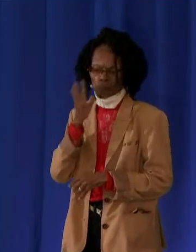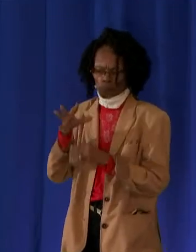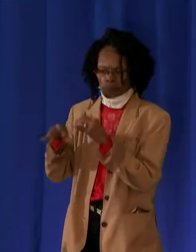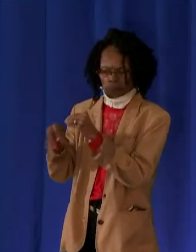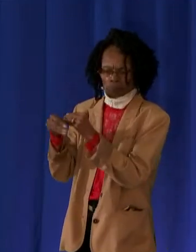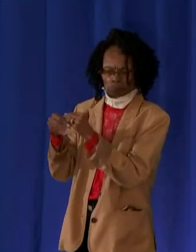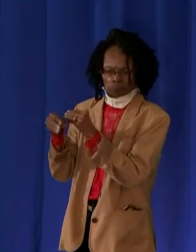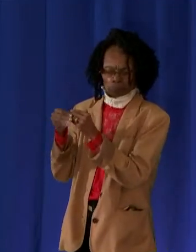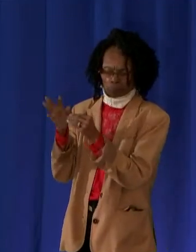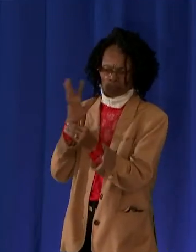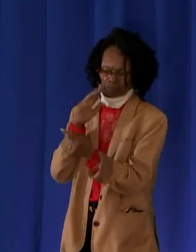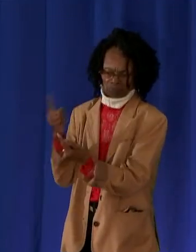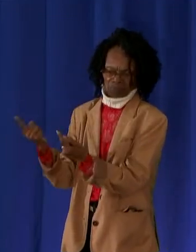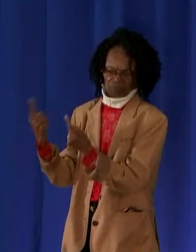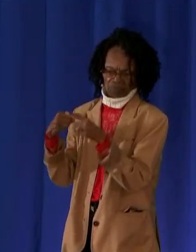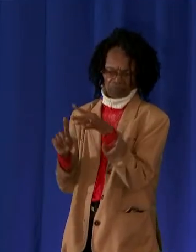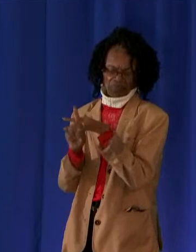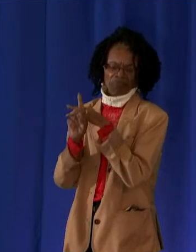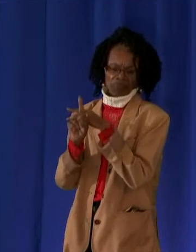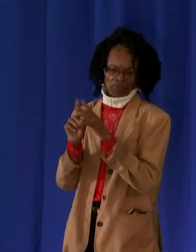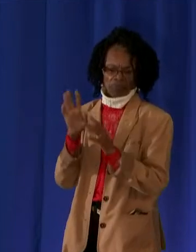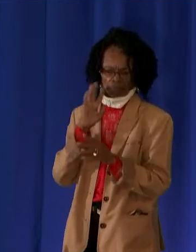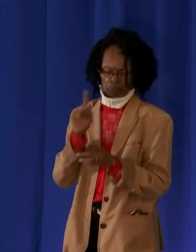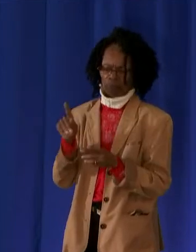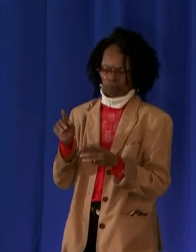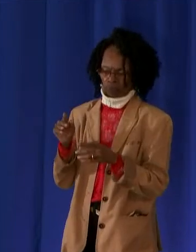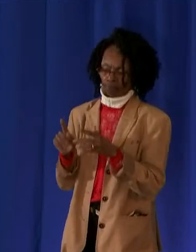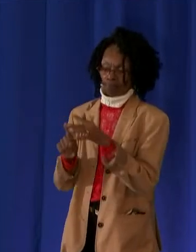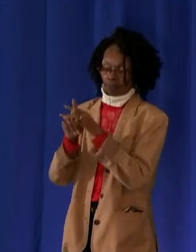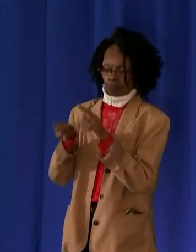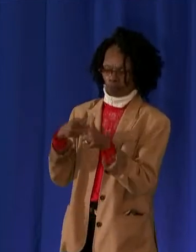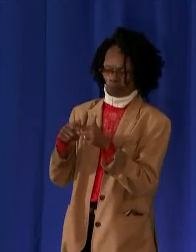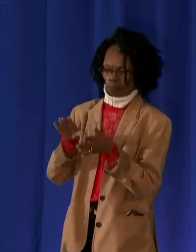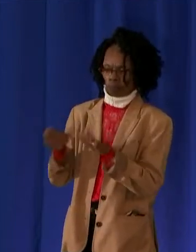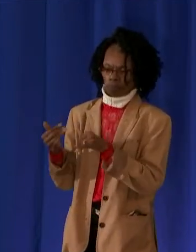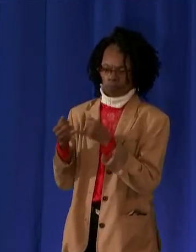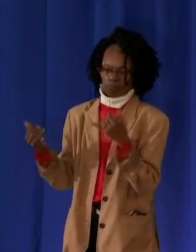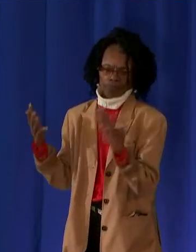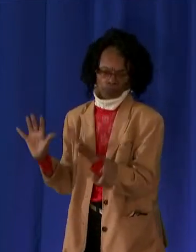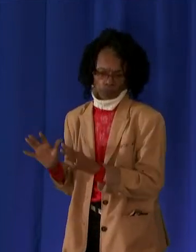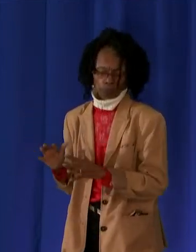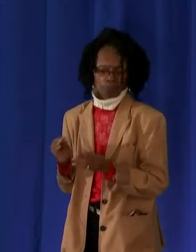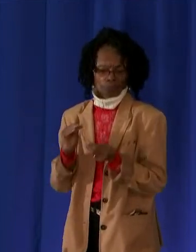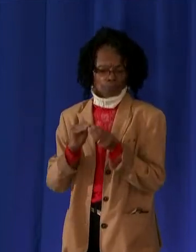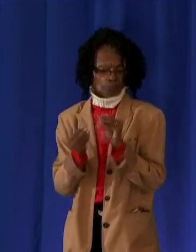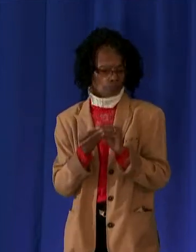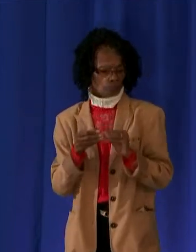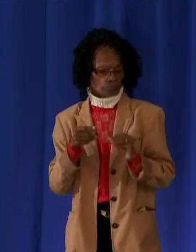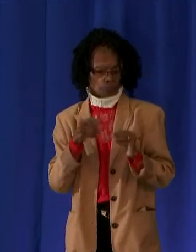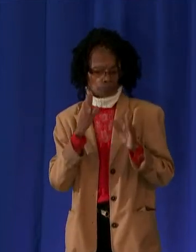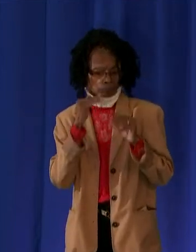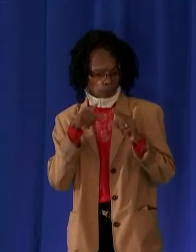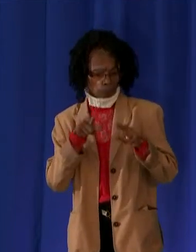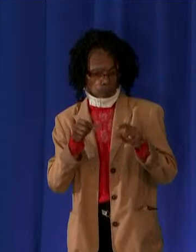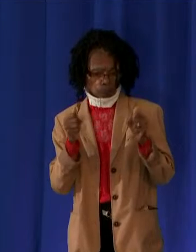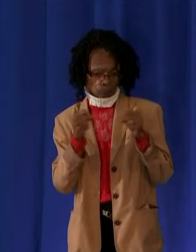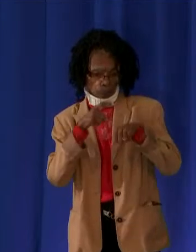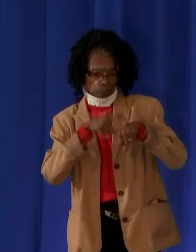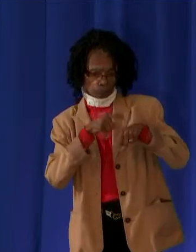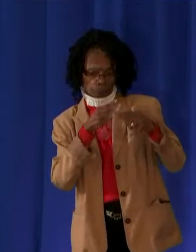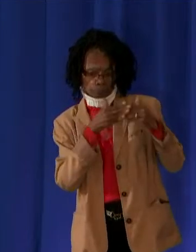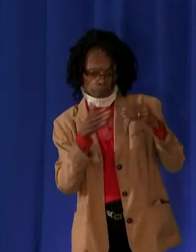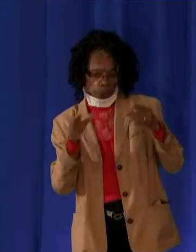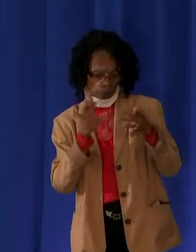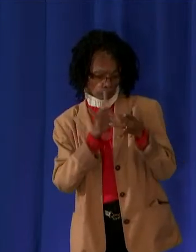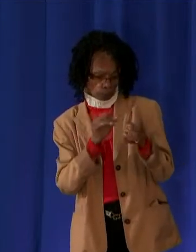in, as what typically happens when the deadline comes. Okay, and we've had a number of these requests pending for some time with both the